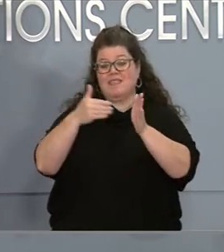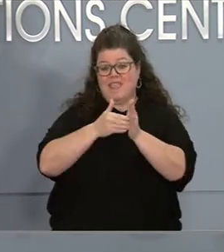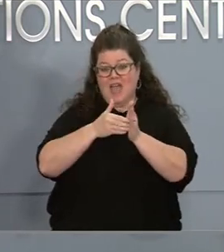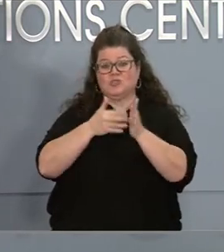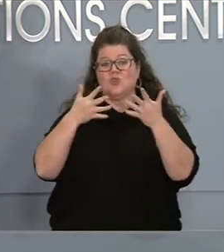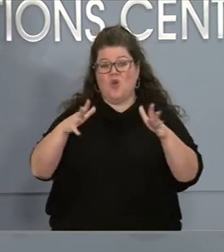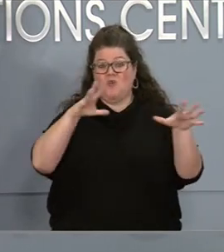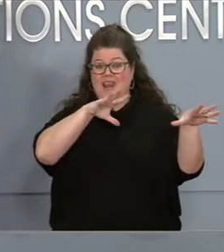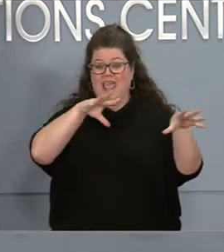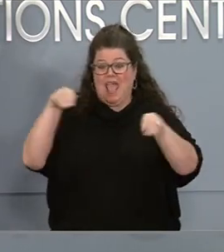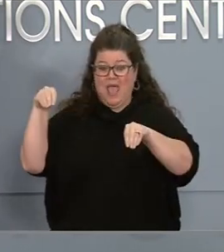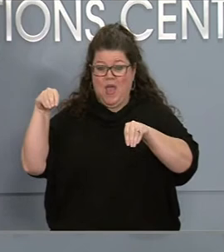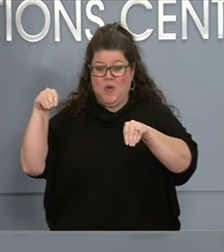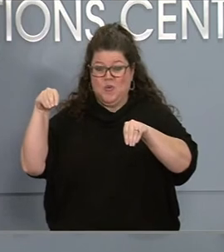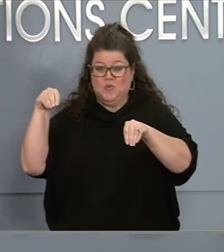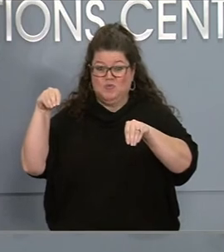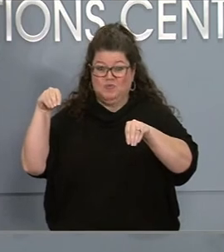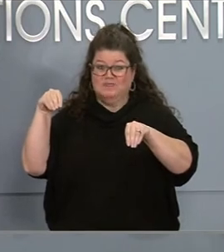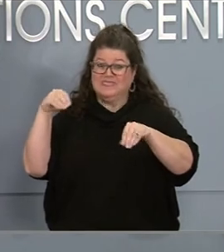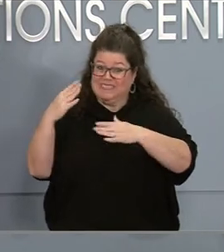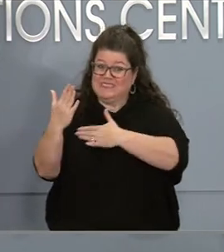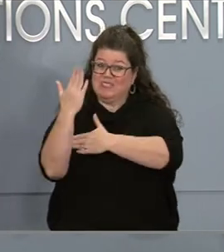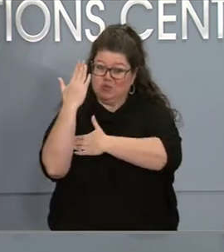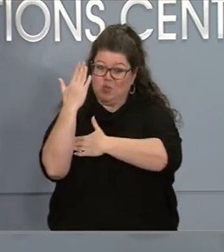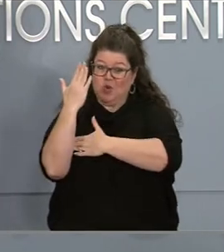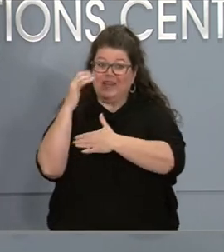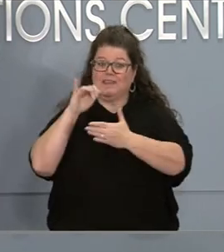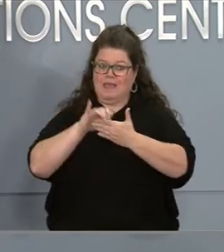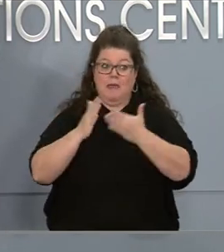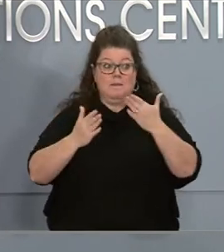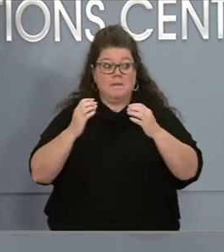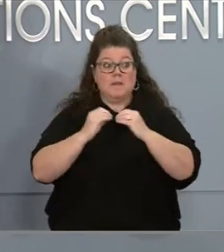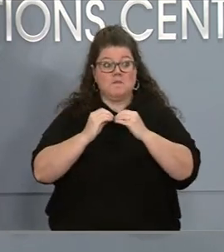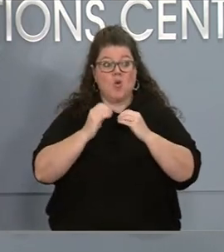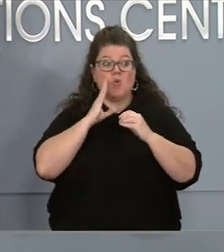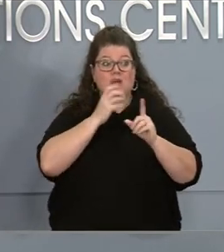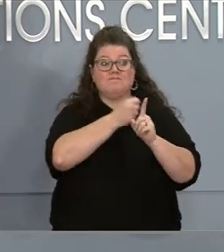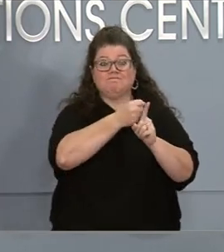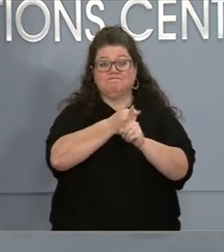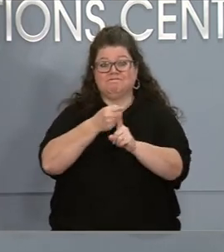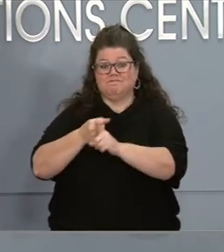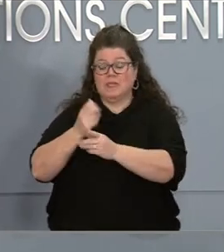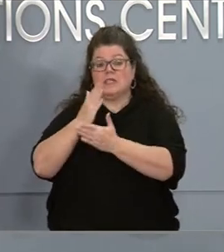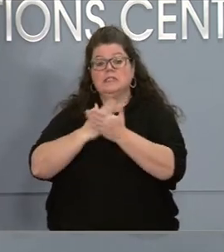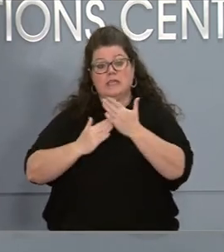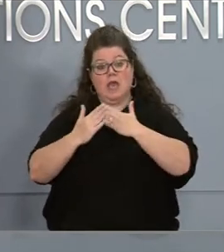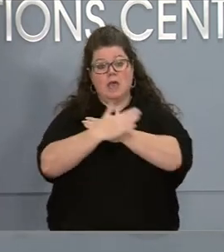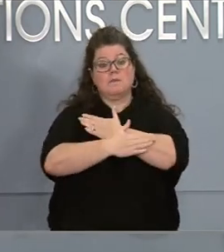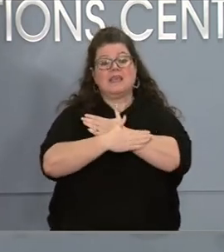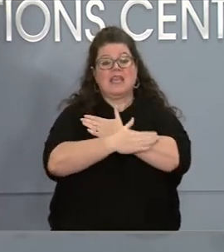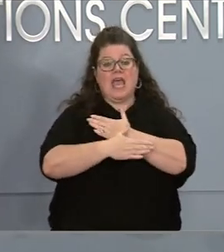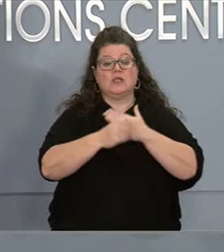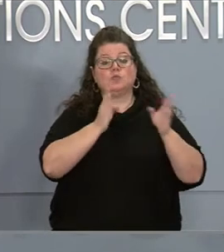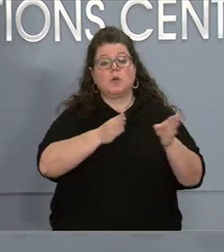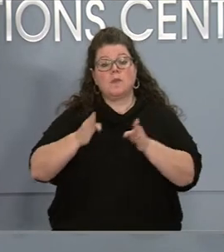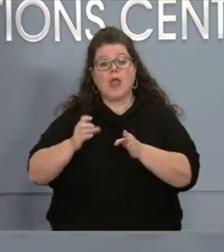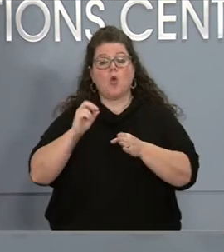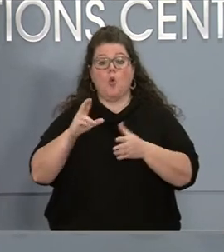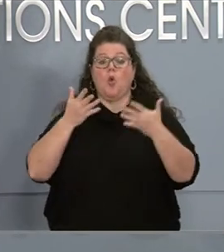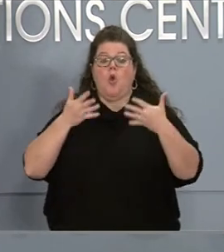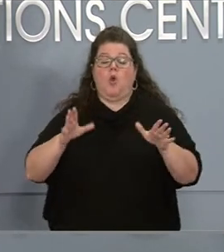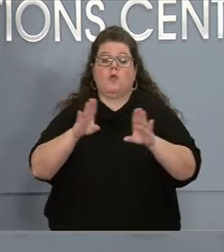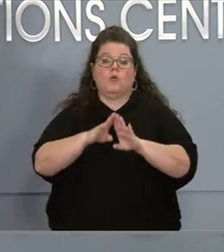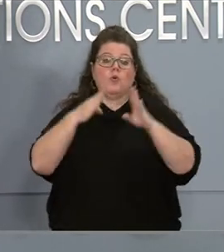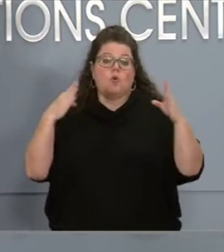a.m., and that number, unfortunately, is likely to grow. Some counties have opened or are preparing to open shelters